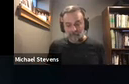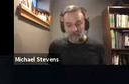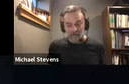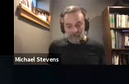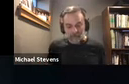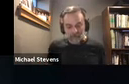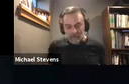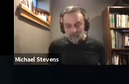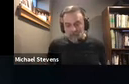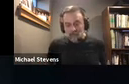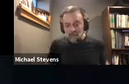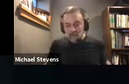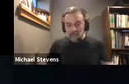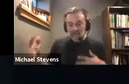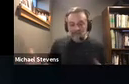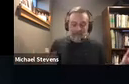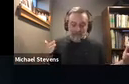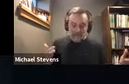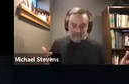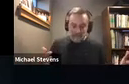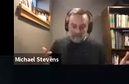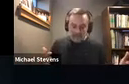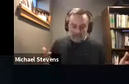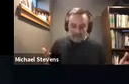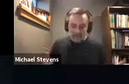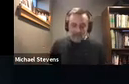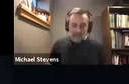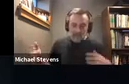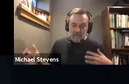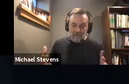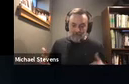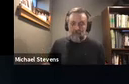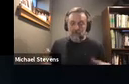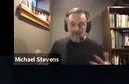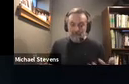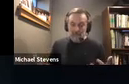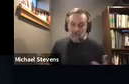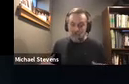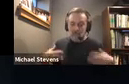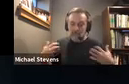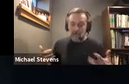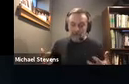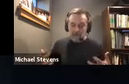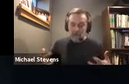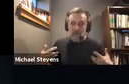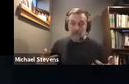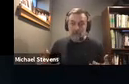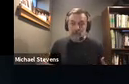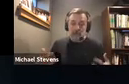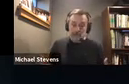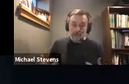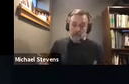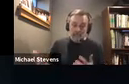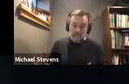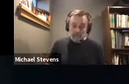for that type of work. So incomes mates up. So we believe that mates up will allow people to do